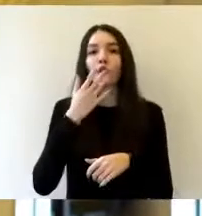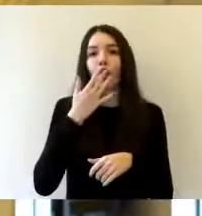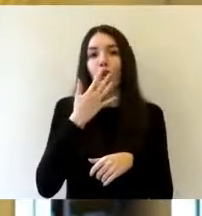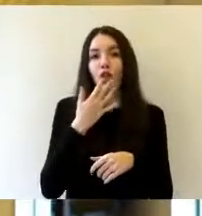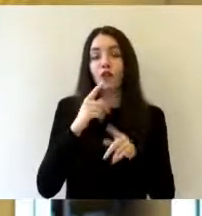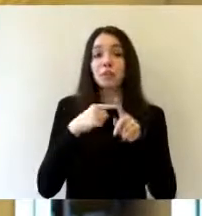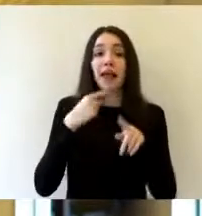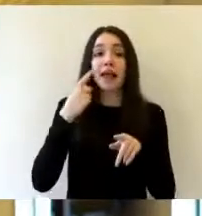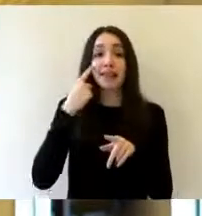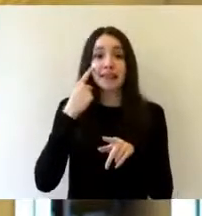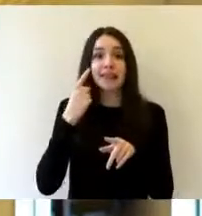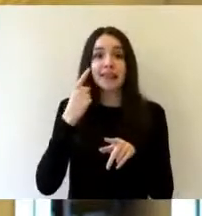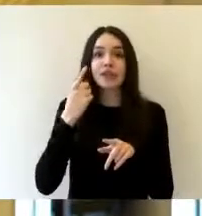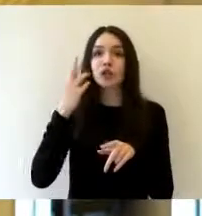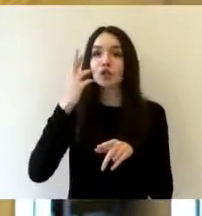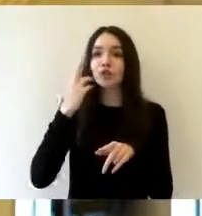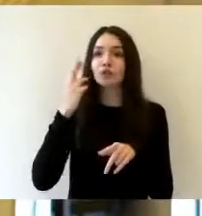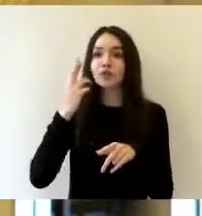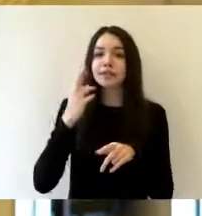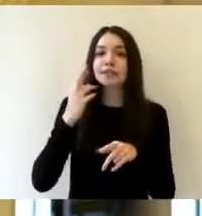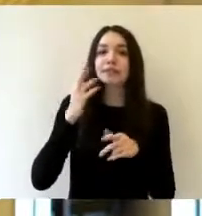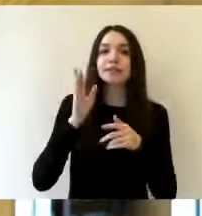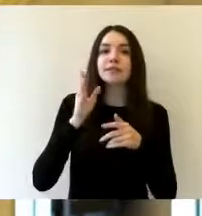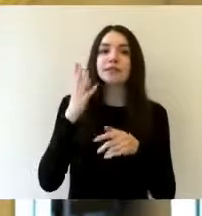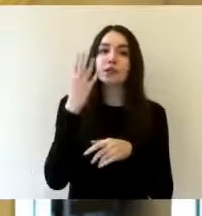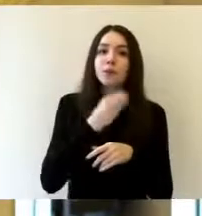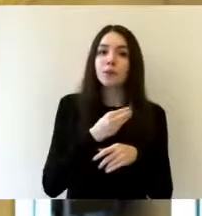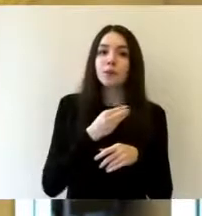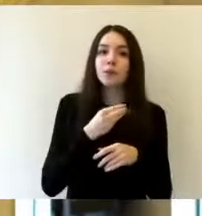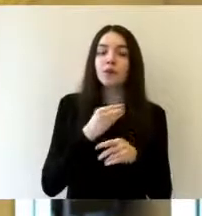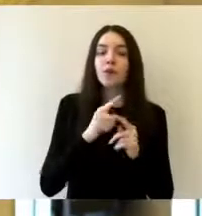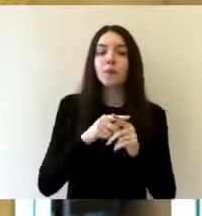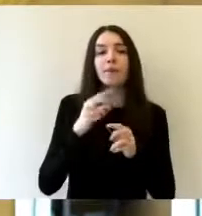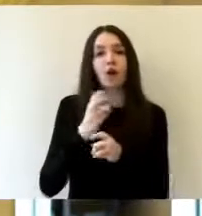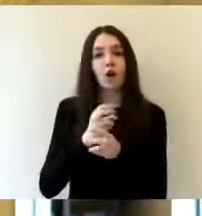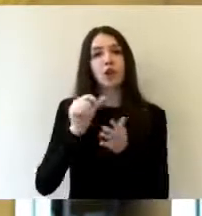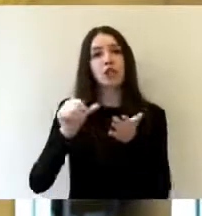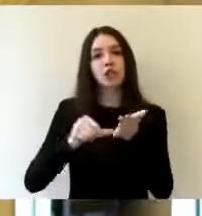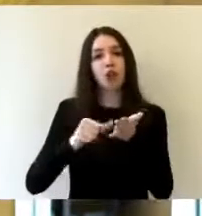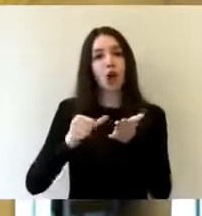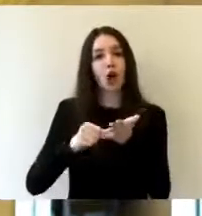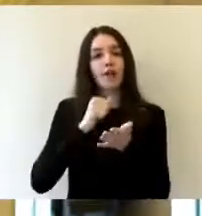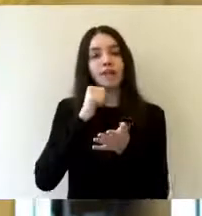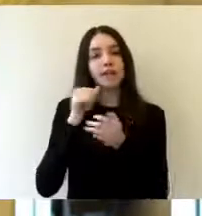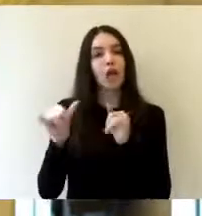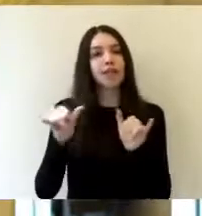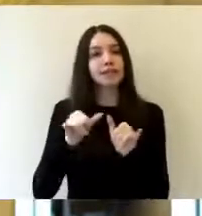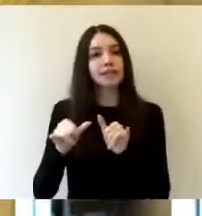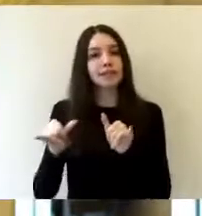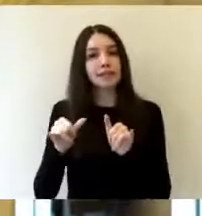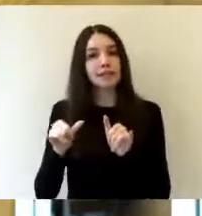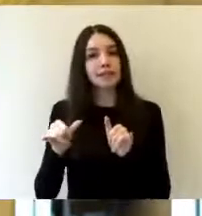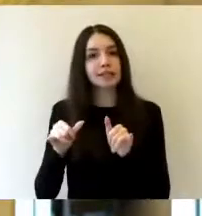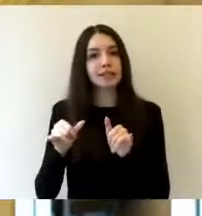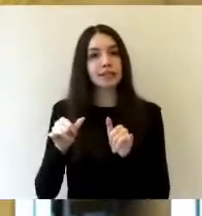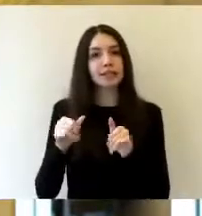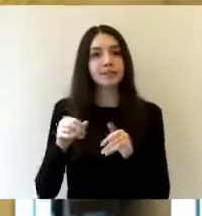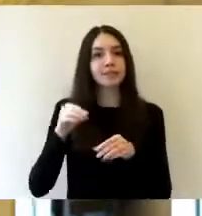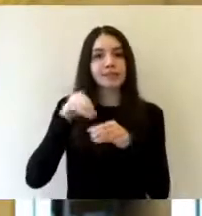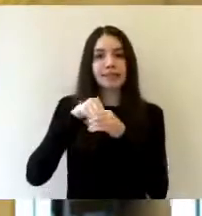It's what makes it interesting. It makes it harder to carve because it's not consistent, because it is basically diverse within its own matrix,